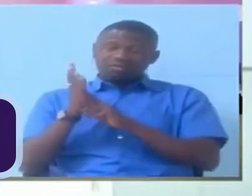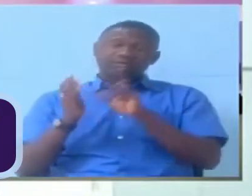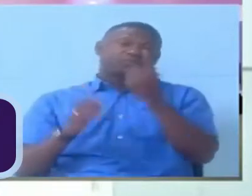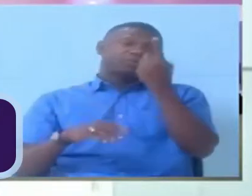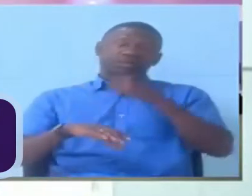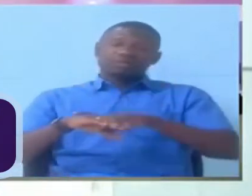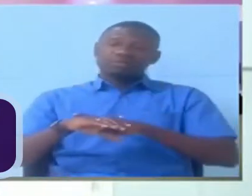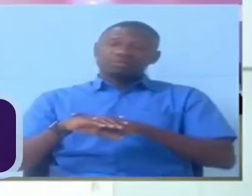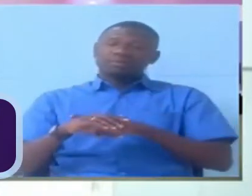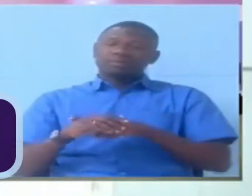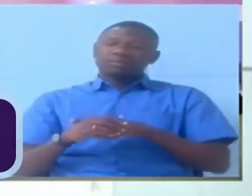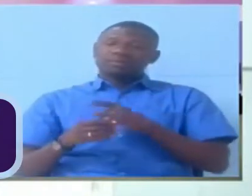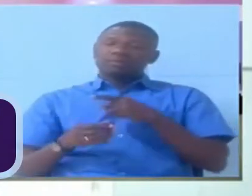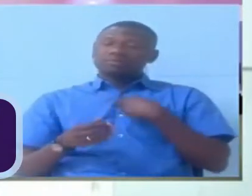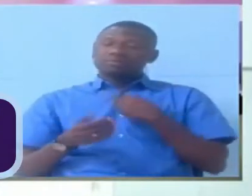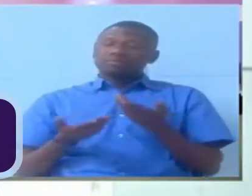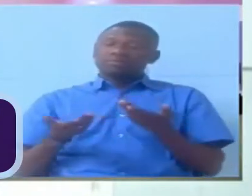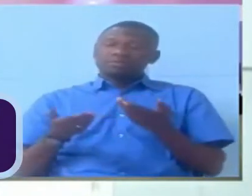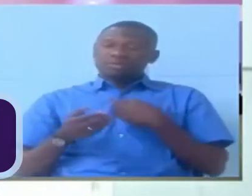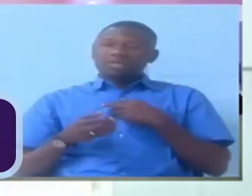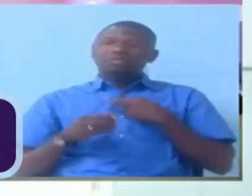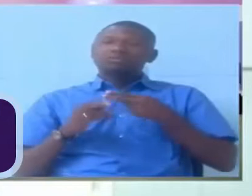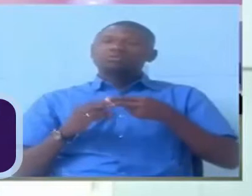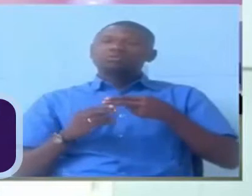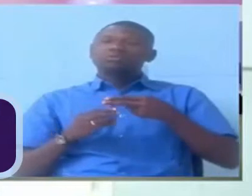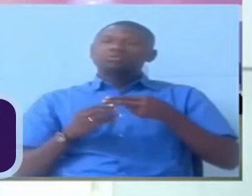but I did it privately. This is what I have said.